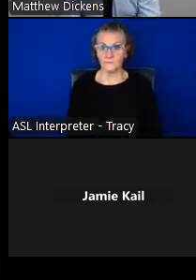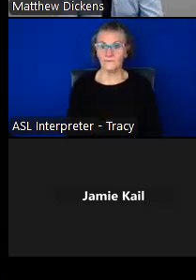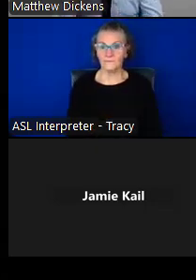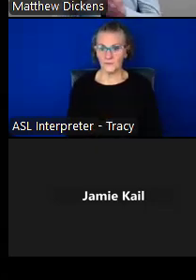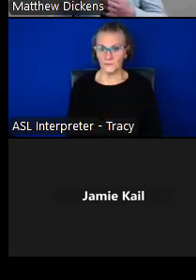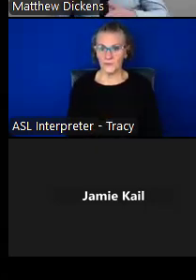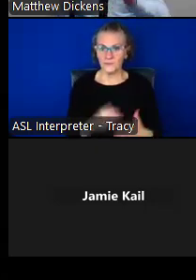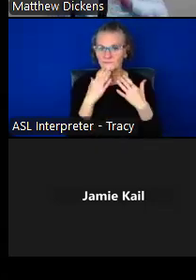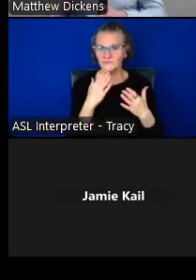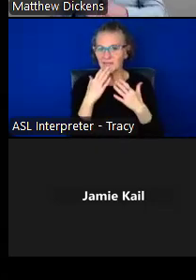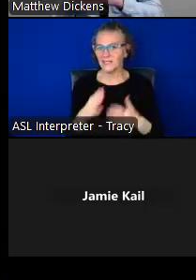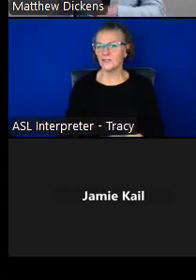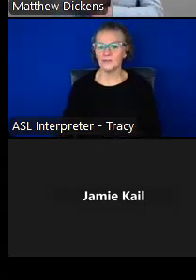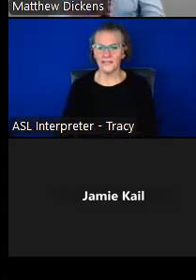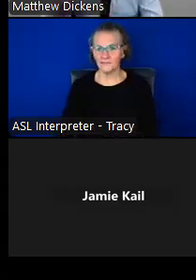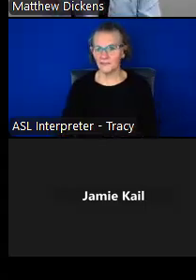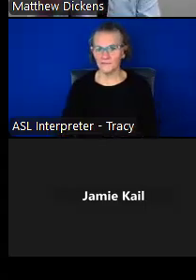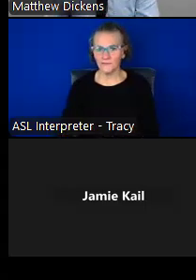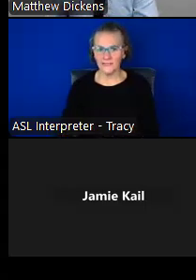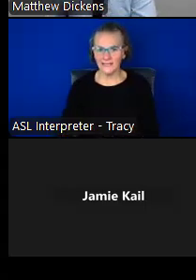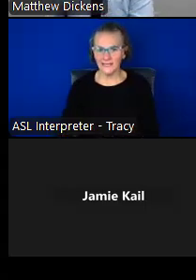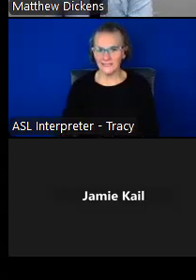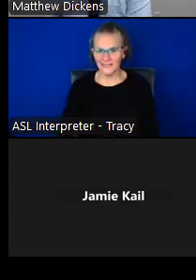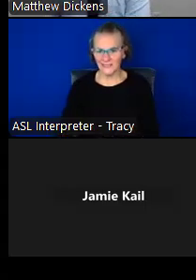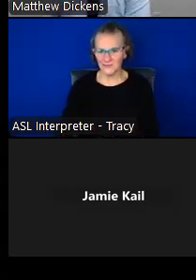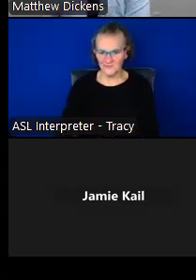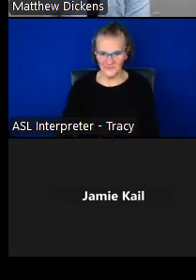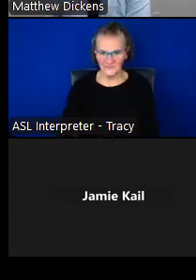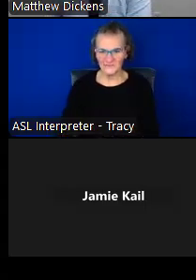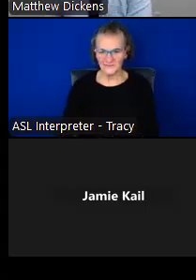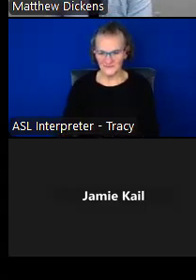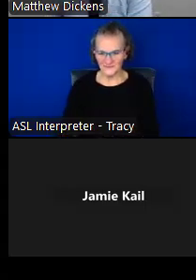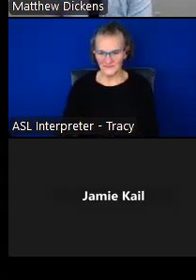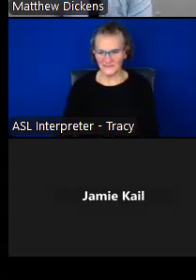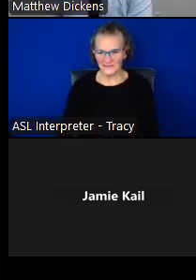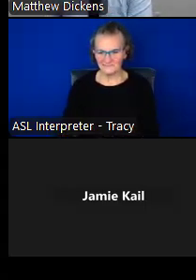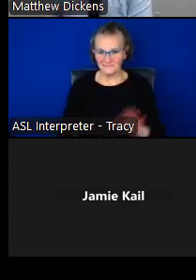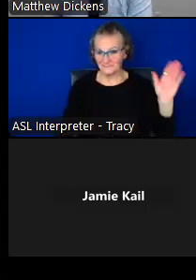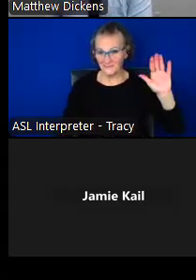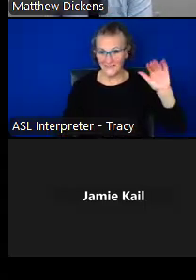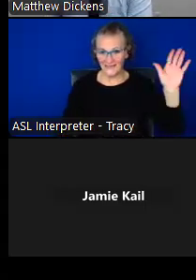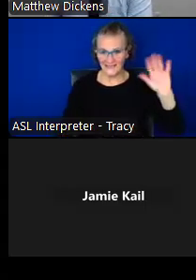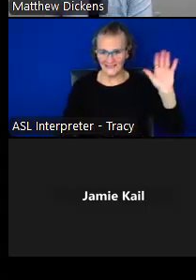And thank you all again. Very well. Thank you. And everybody have a great day. Thank you. Goodbye.